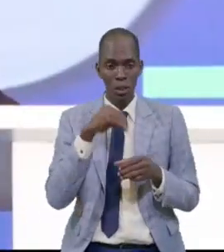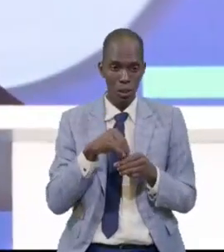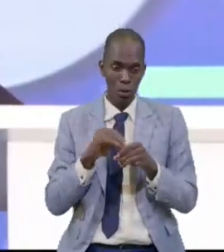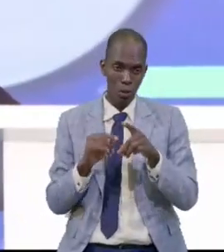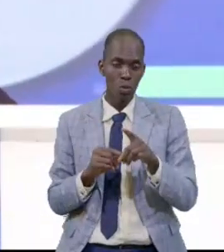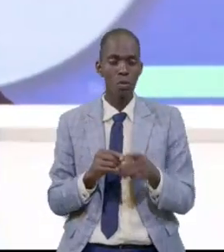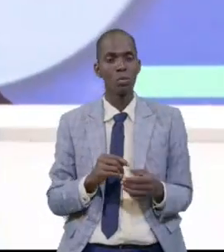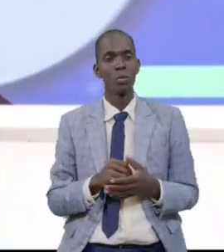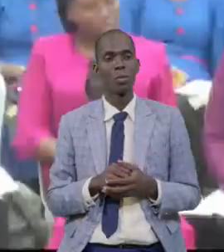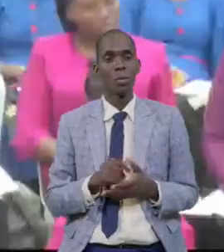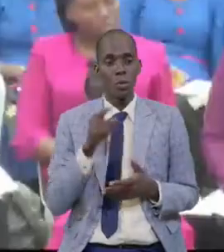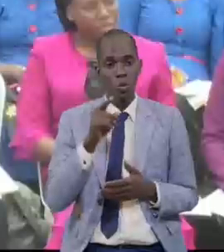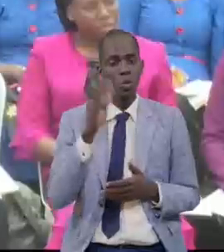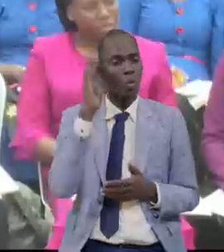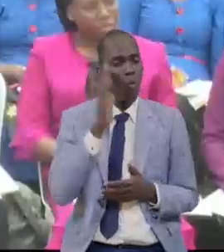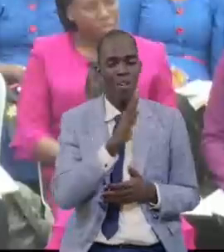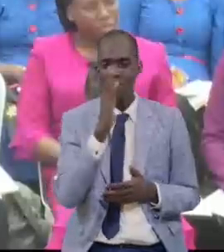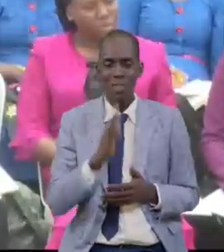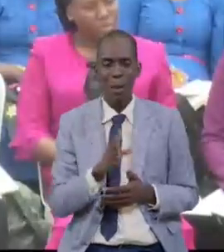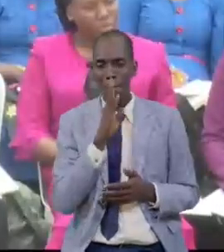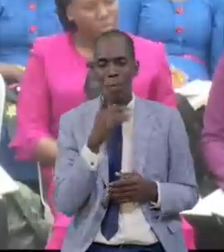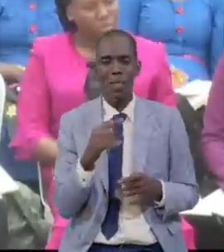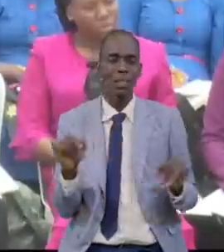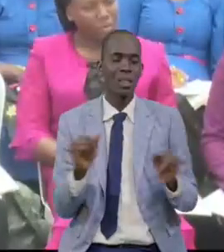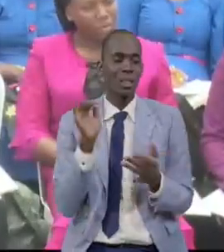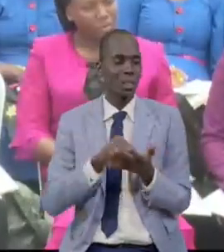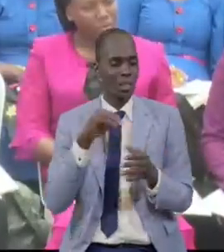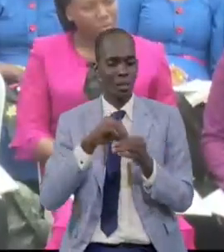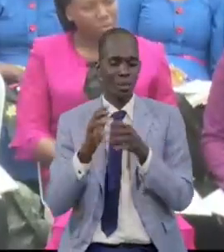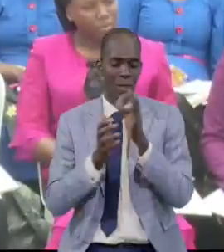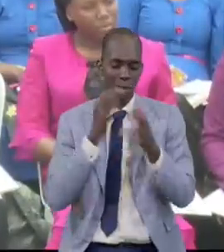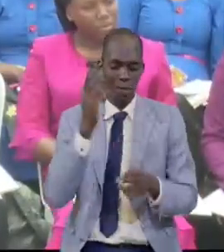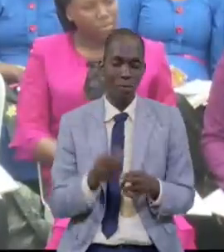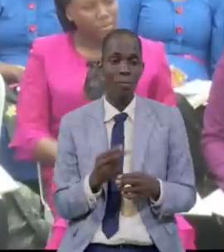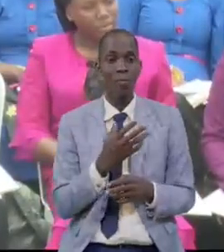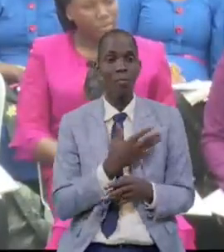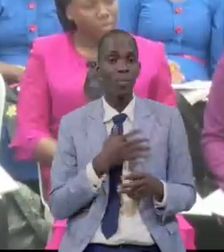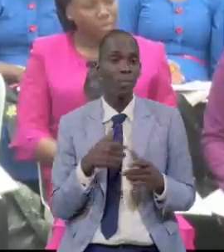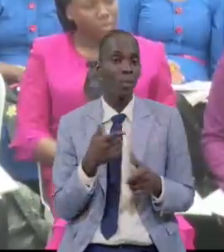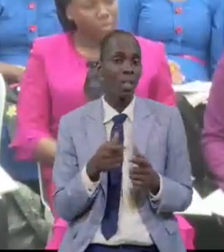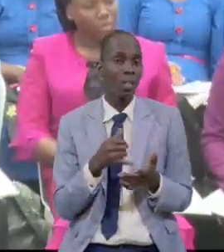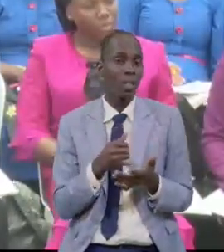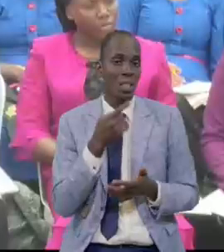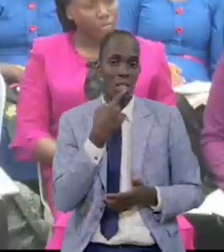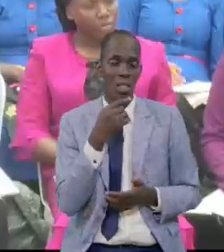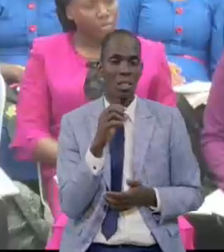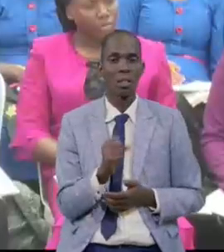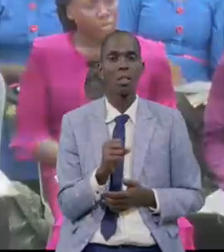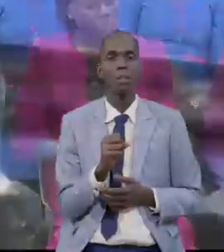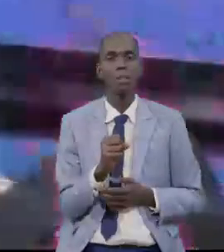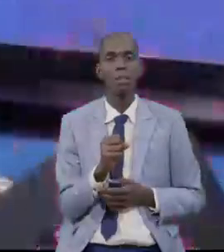never be the same again in Jesus' name. And then it says, you the holy